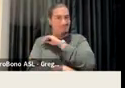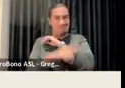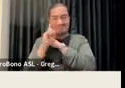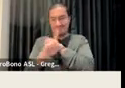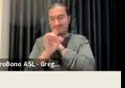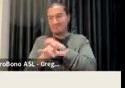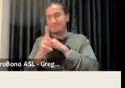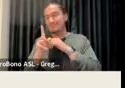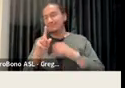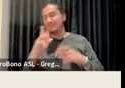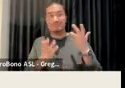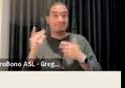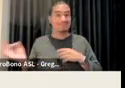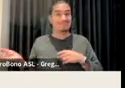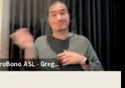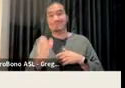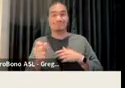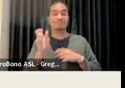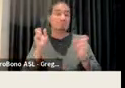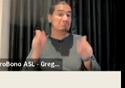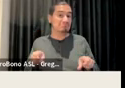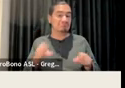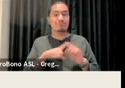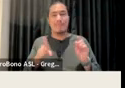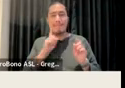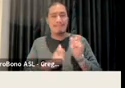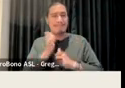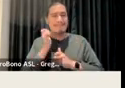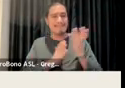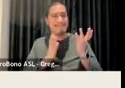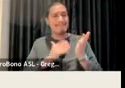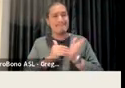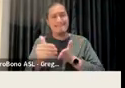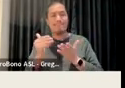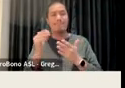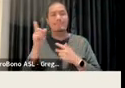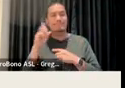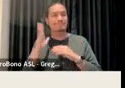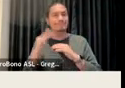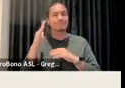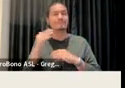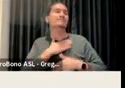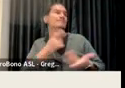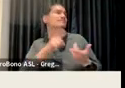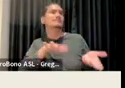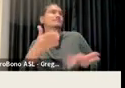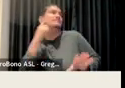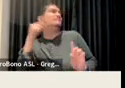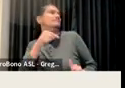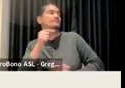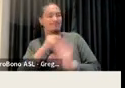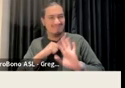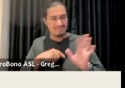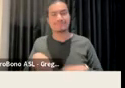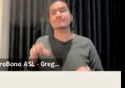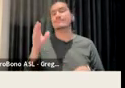unless you bring them back, which plot twist, you can definitely do that. But for the most part, think a little bit beyond willing to die for it, for that sacrifice. And